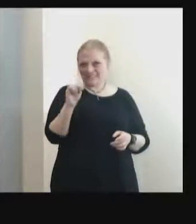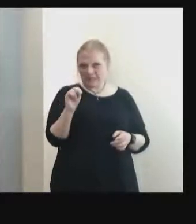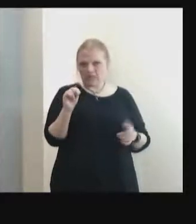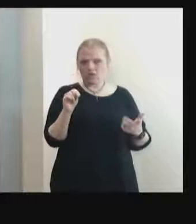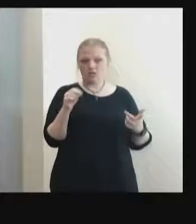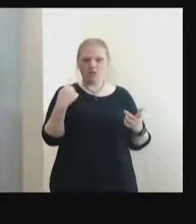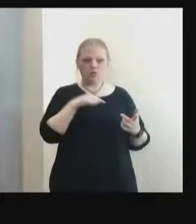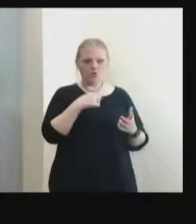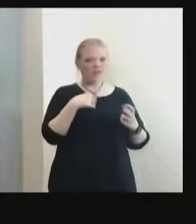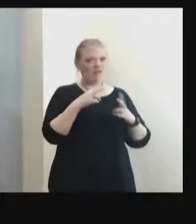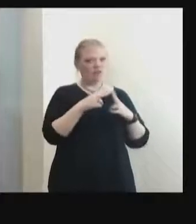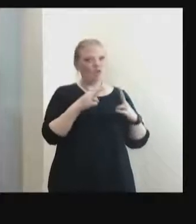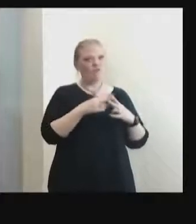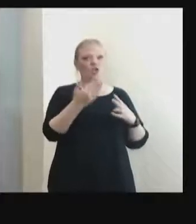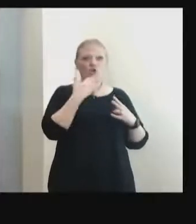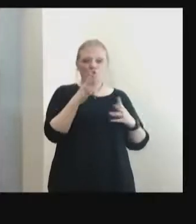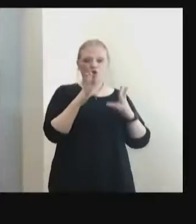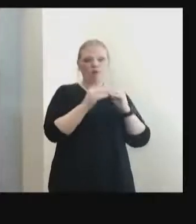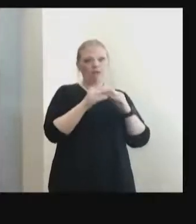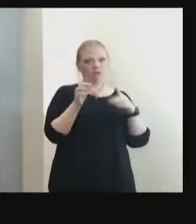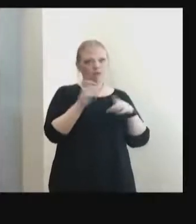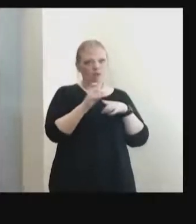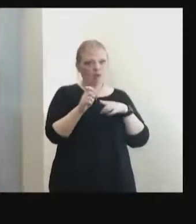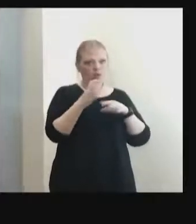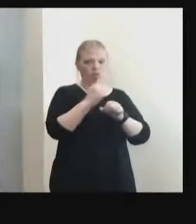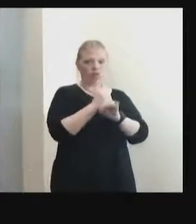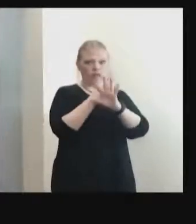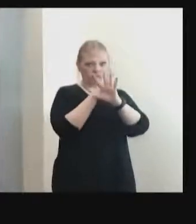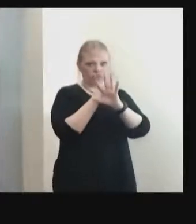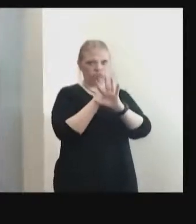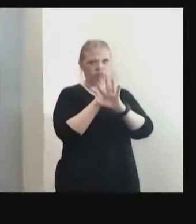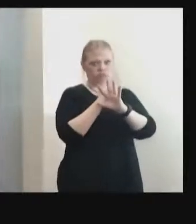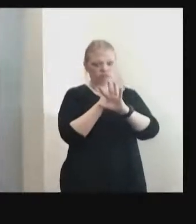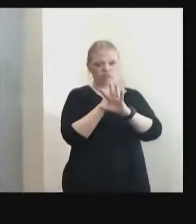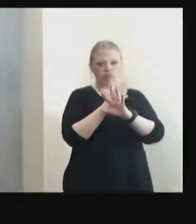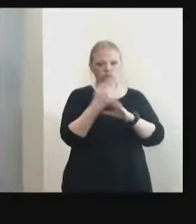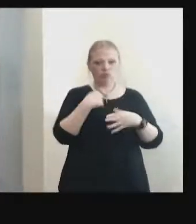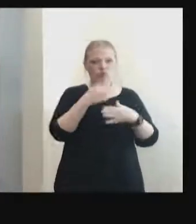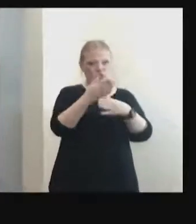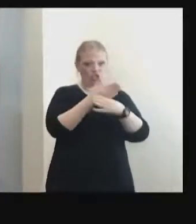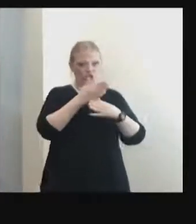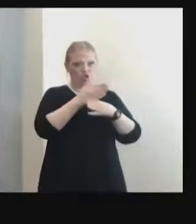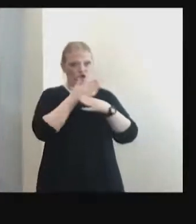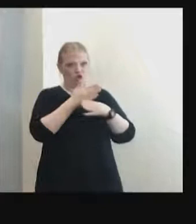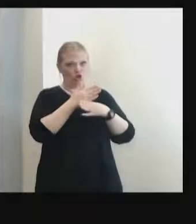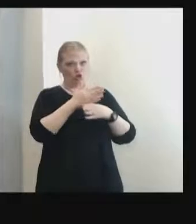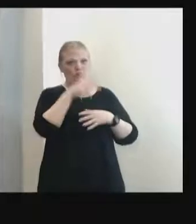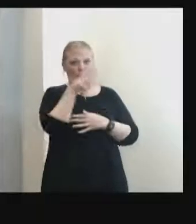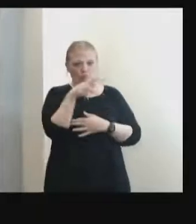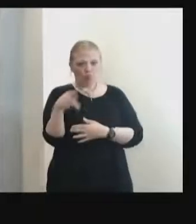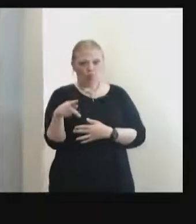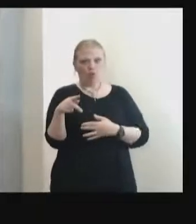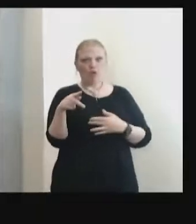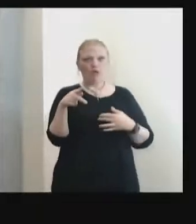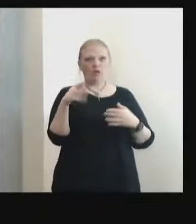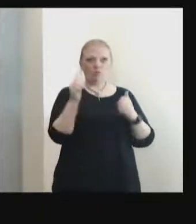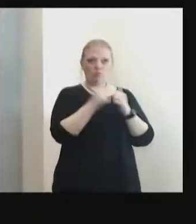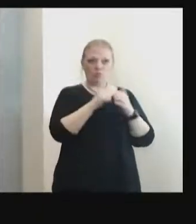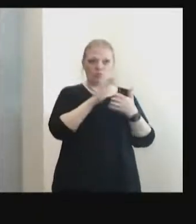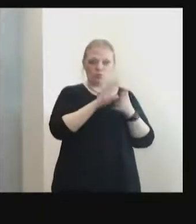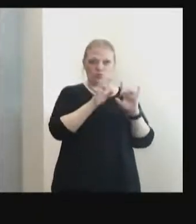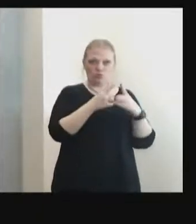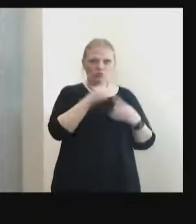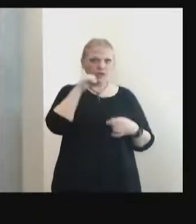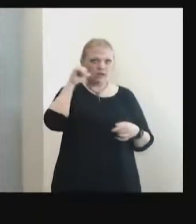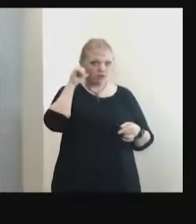very, very good conference call, webinar, in which we shared information by PowerPoint presentation with the school districts yesterday.